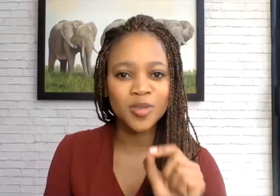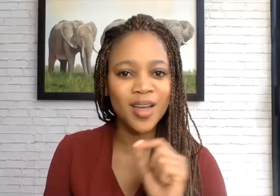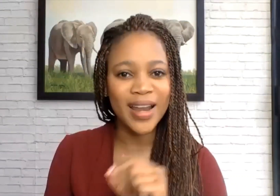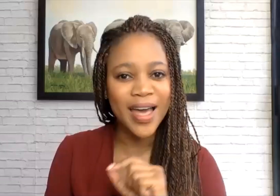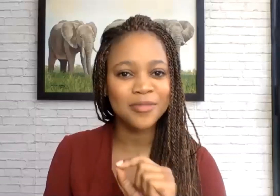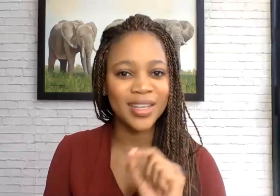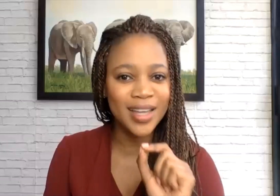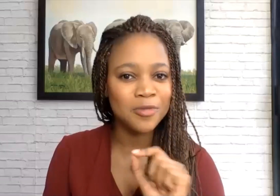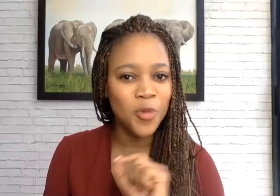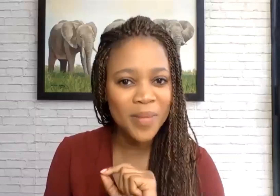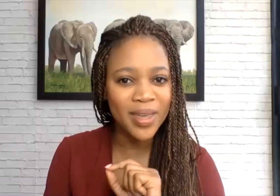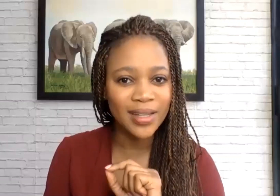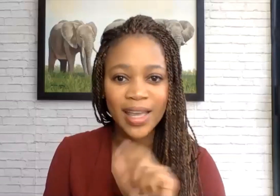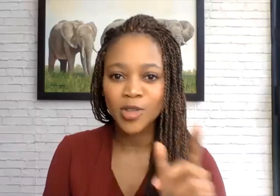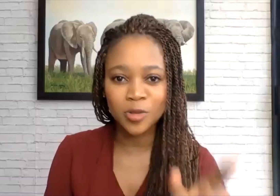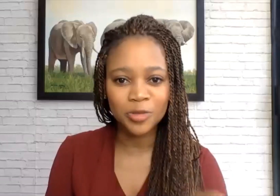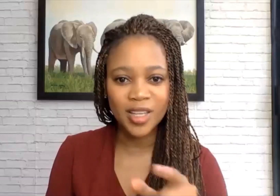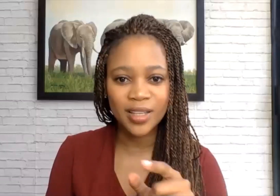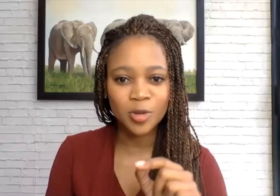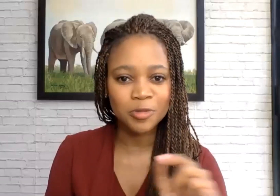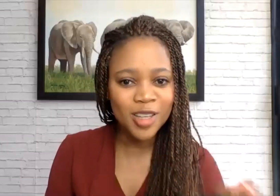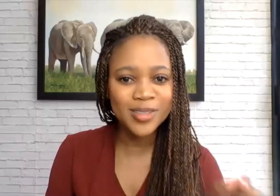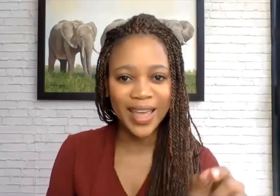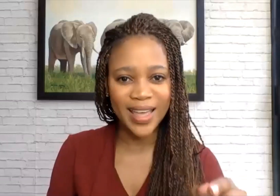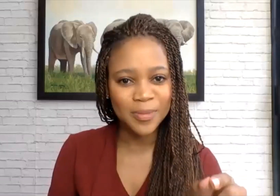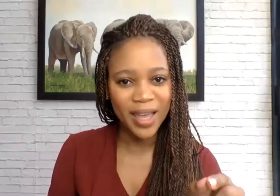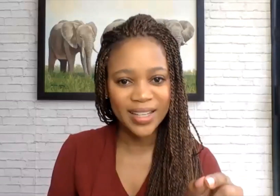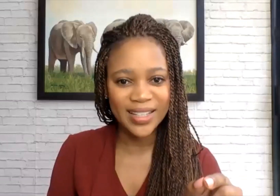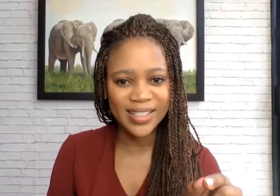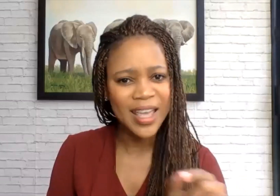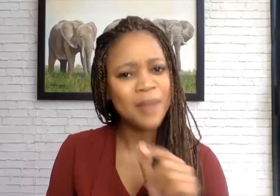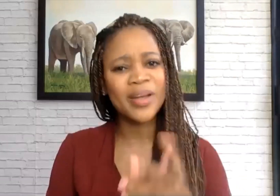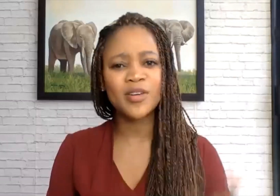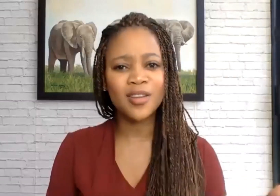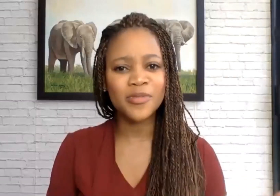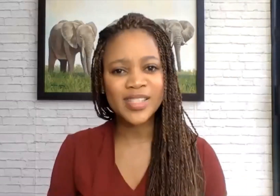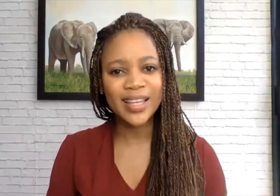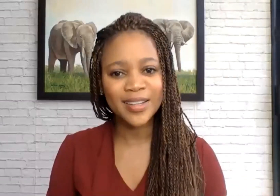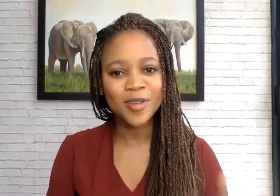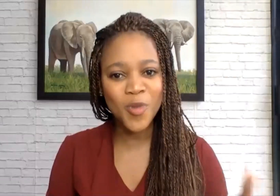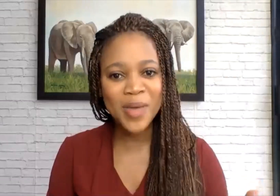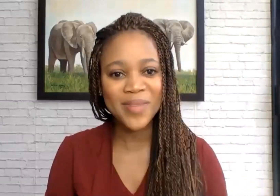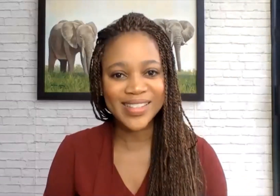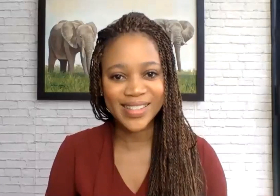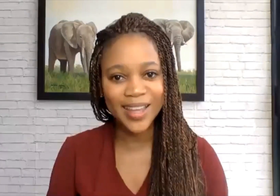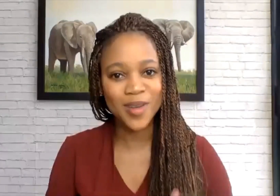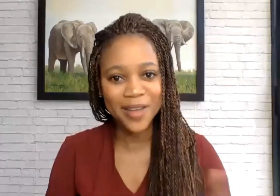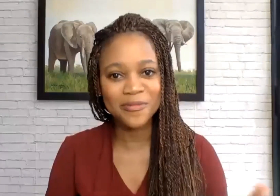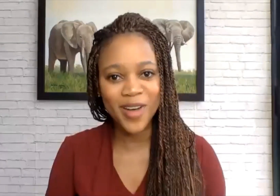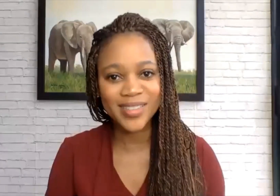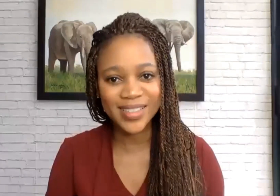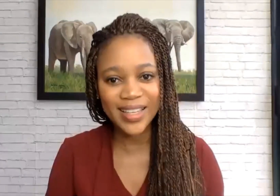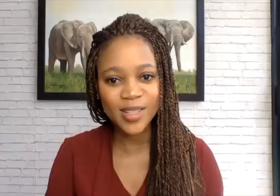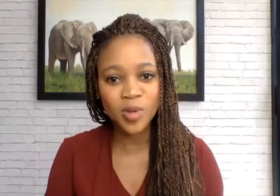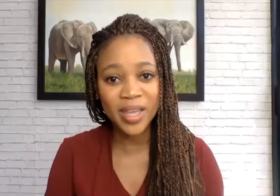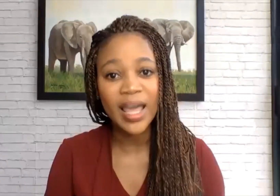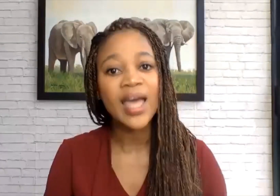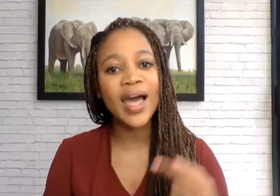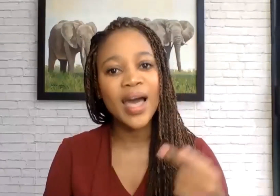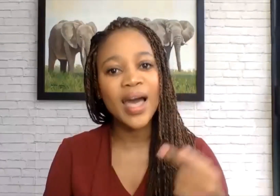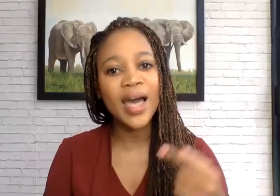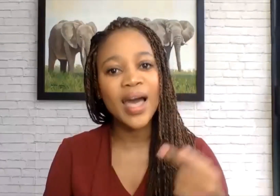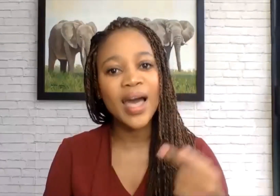told we do not have enough women to field as panelists. But all of a sudden on Women's Day, you have found these